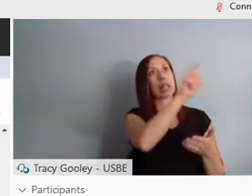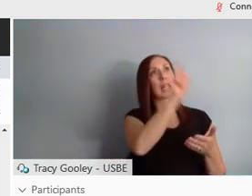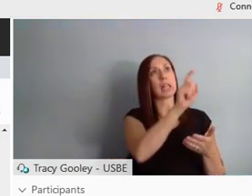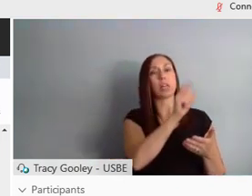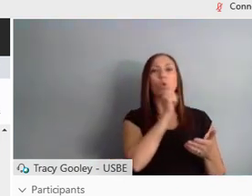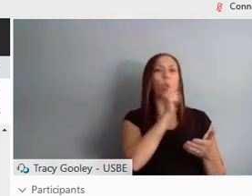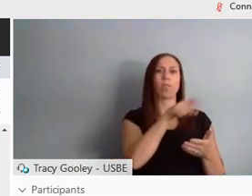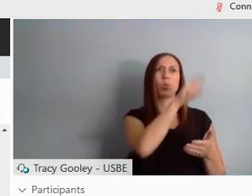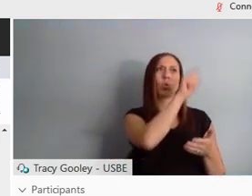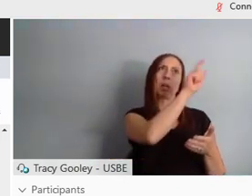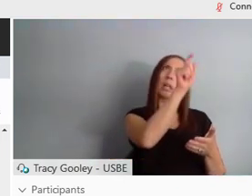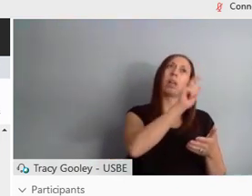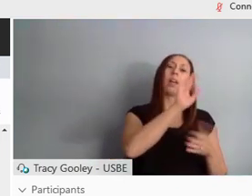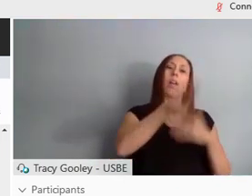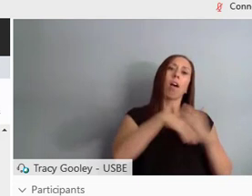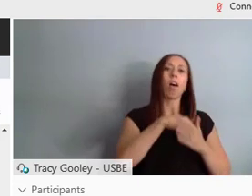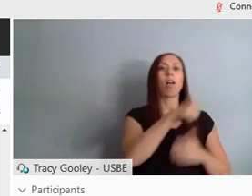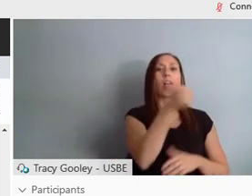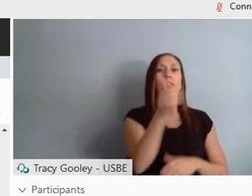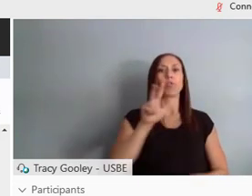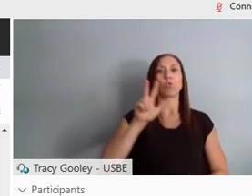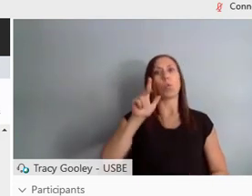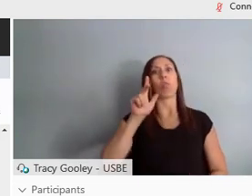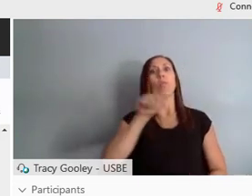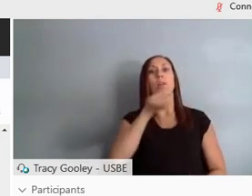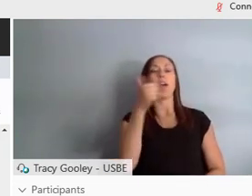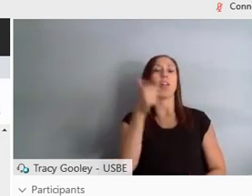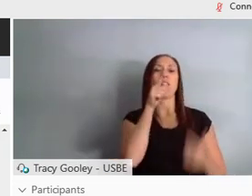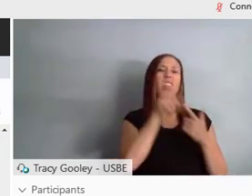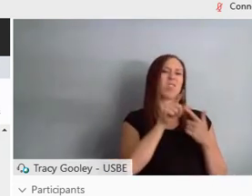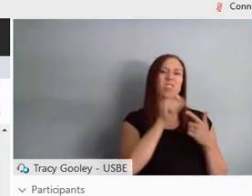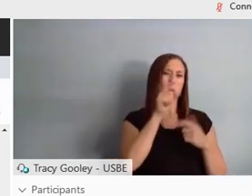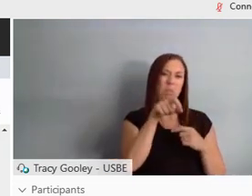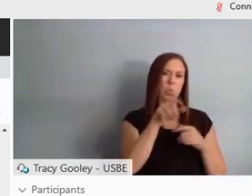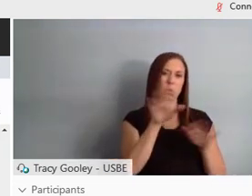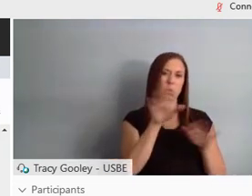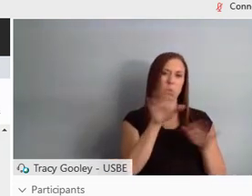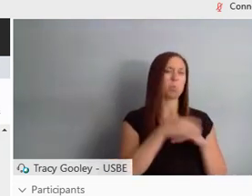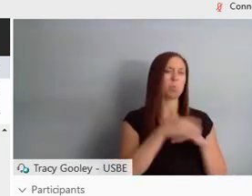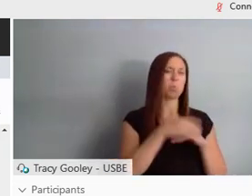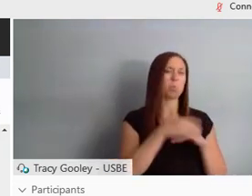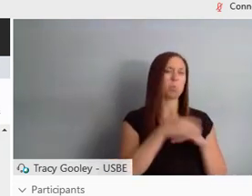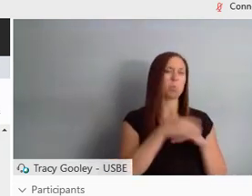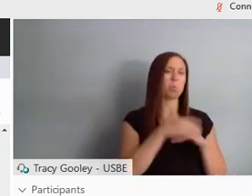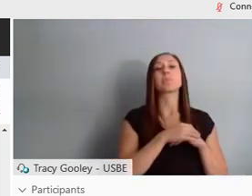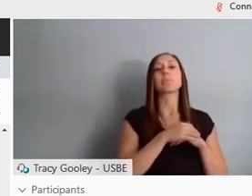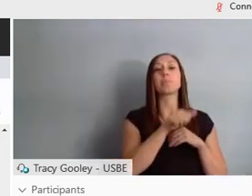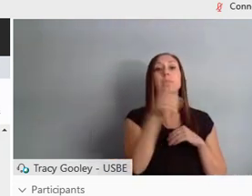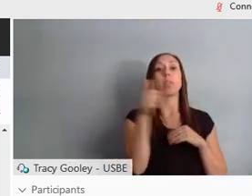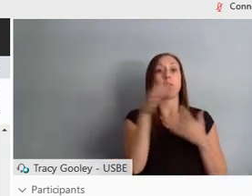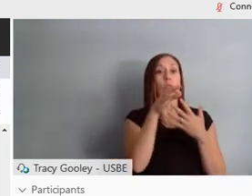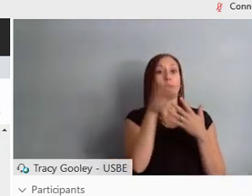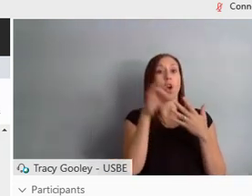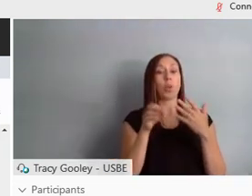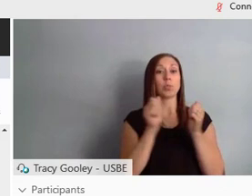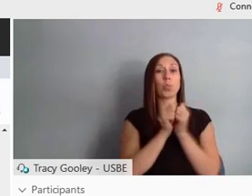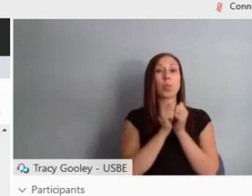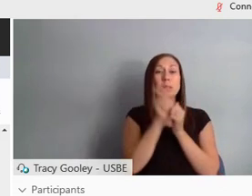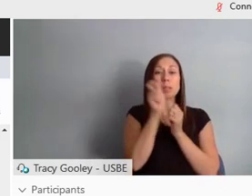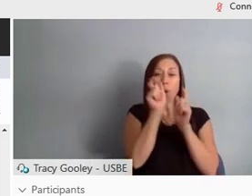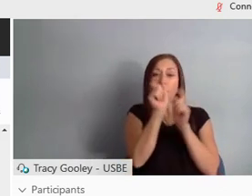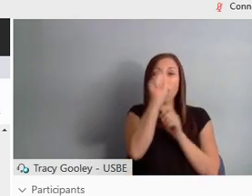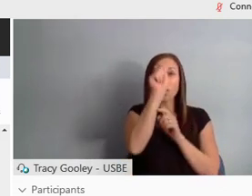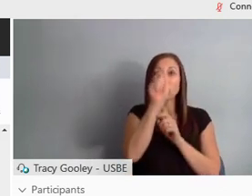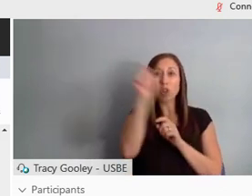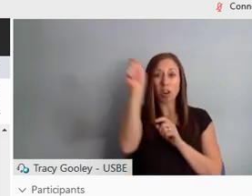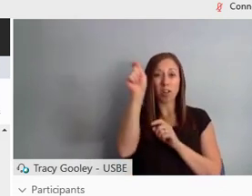all 23 other letters incorrect. It also gives you the option over here with these tiny little